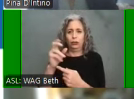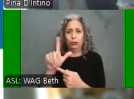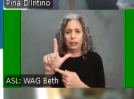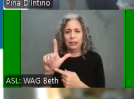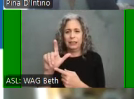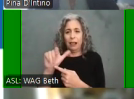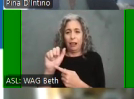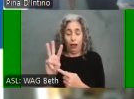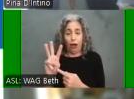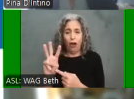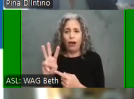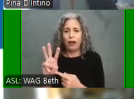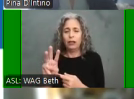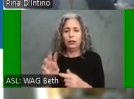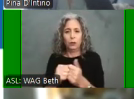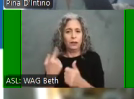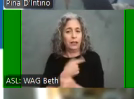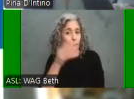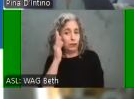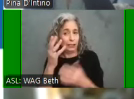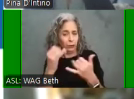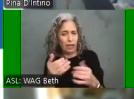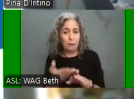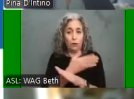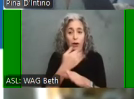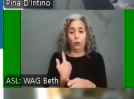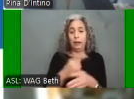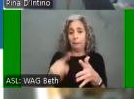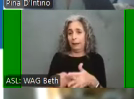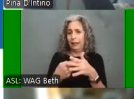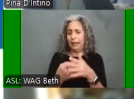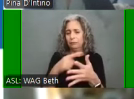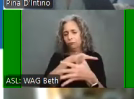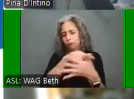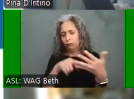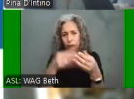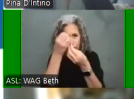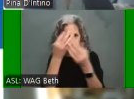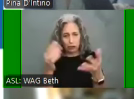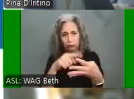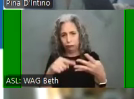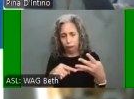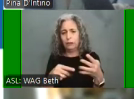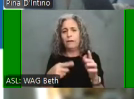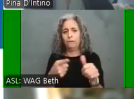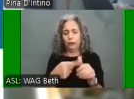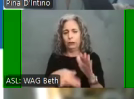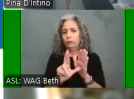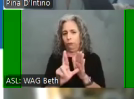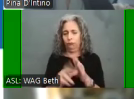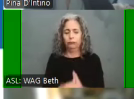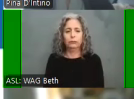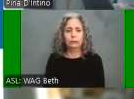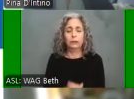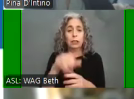today for the presentation. But before we begin, we have a few general housekeeping items to go over.